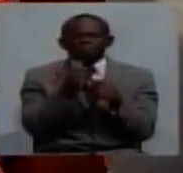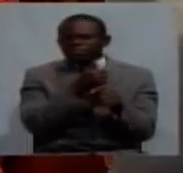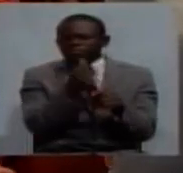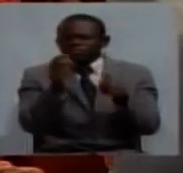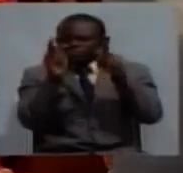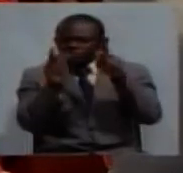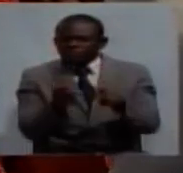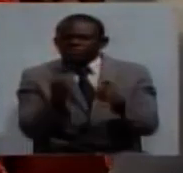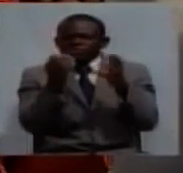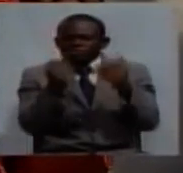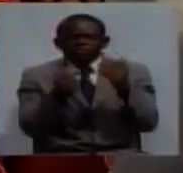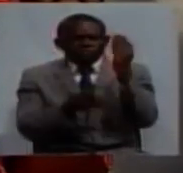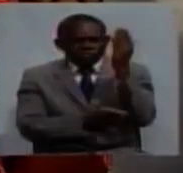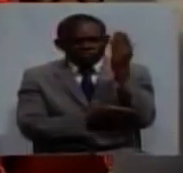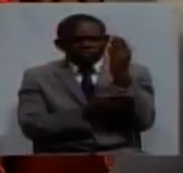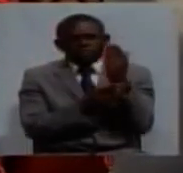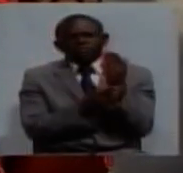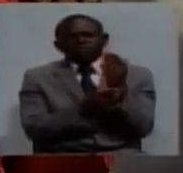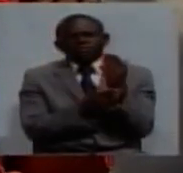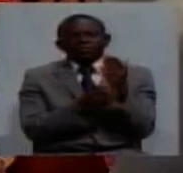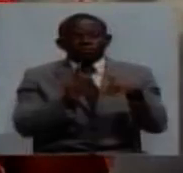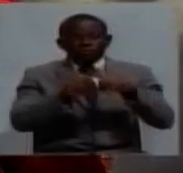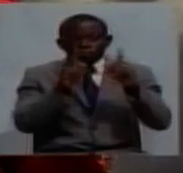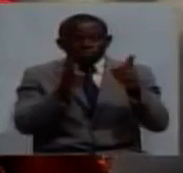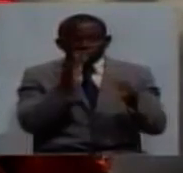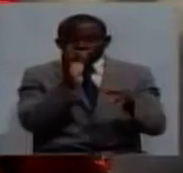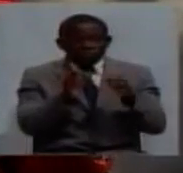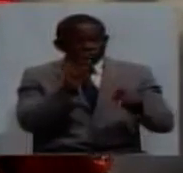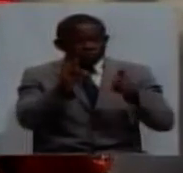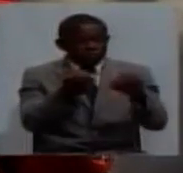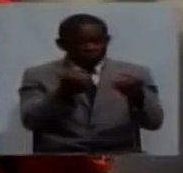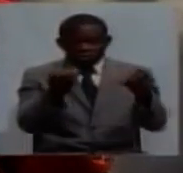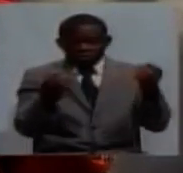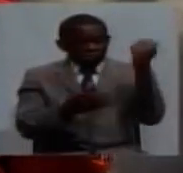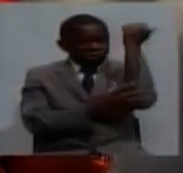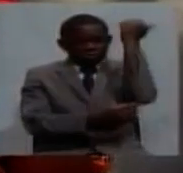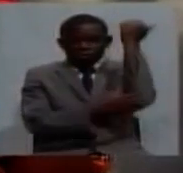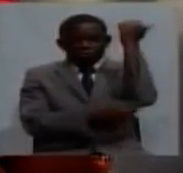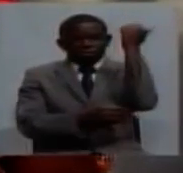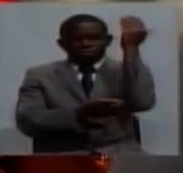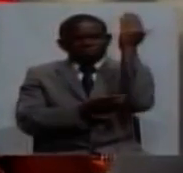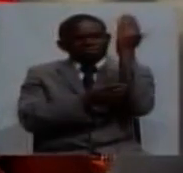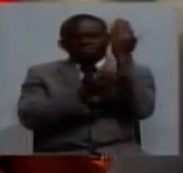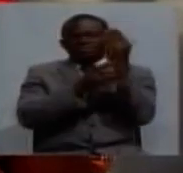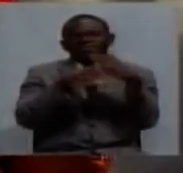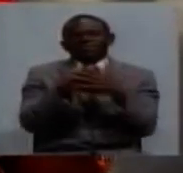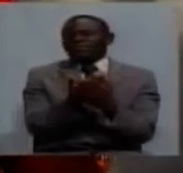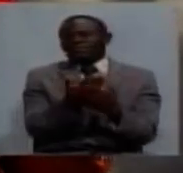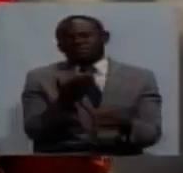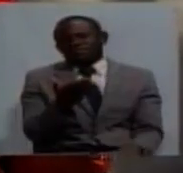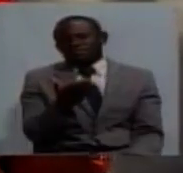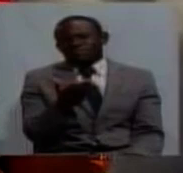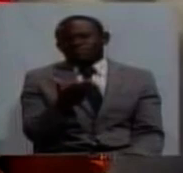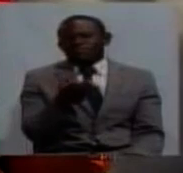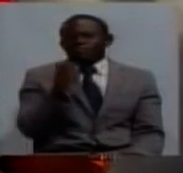bulk of the population is living in poverty. So for that to happen, yes, you need a plan, and that we have. Yes, you need